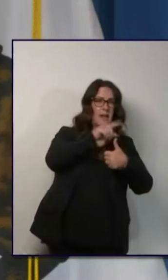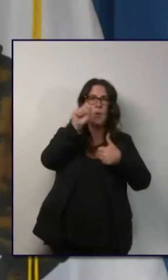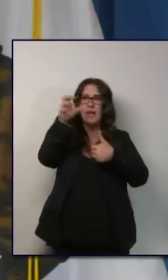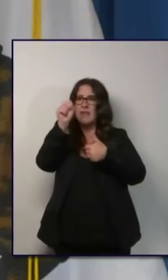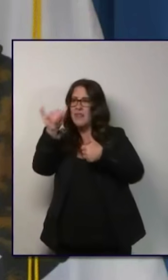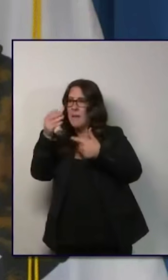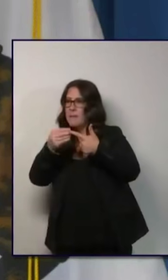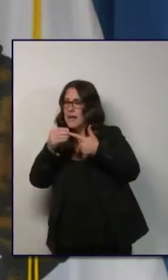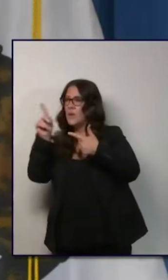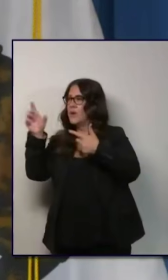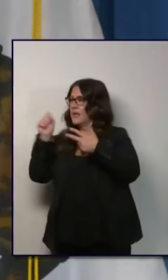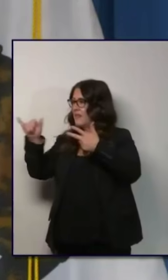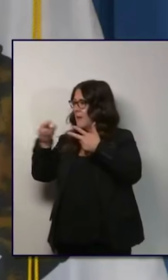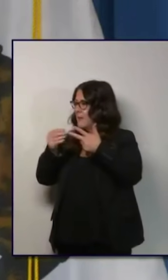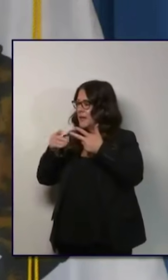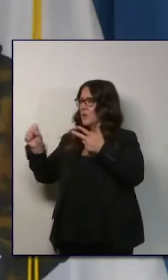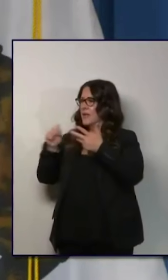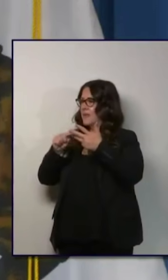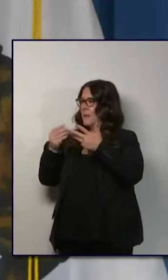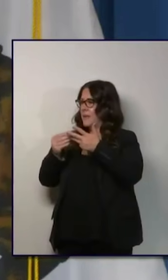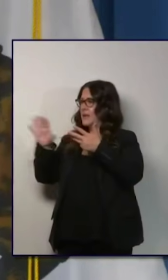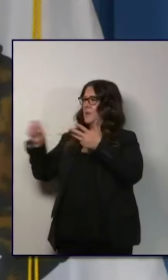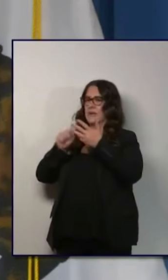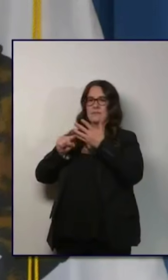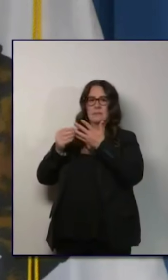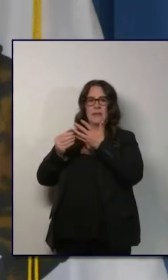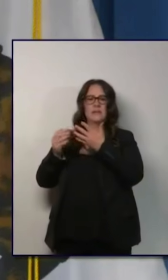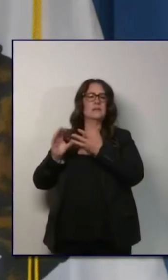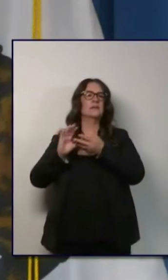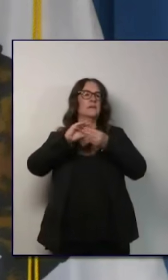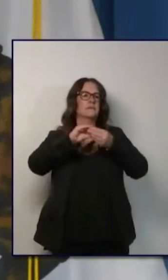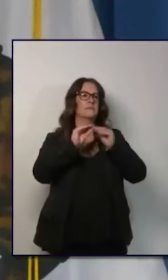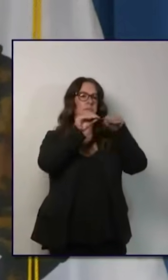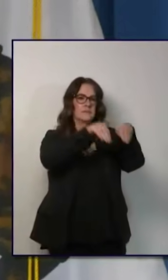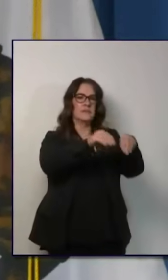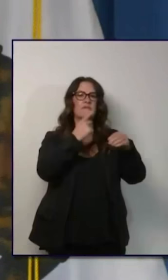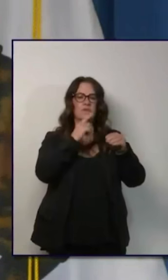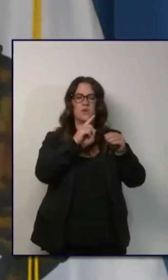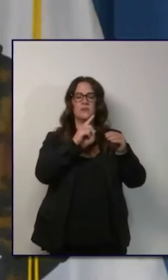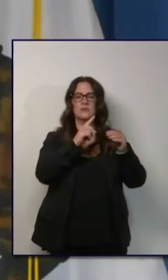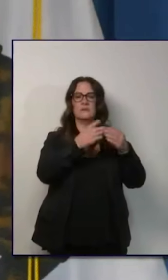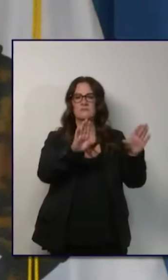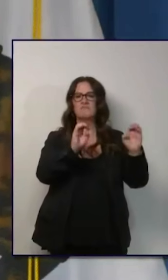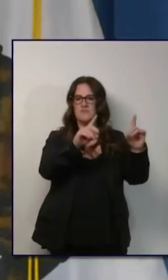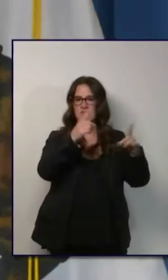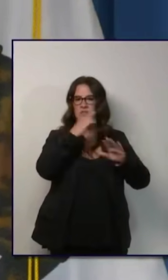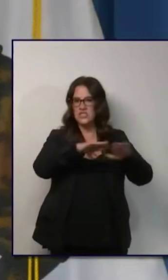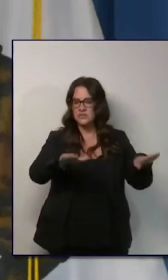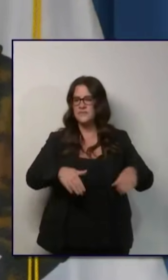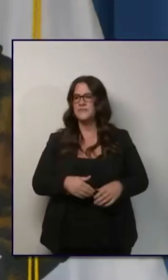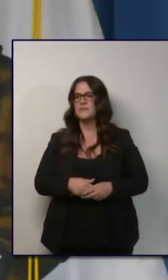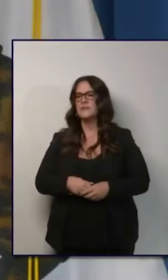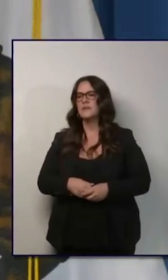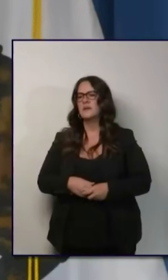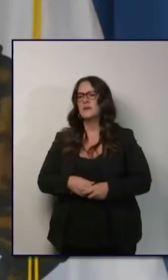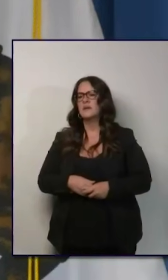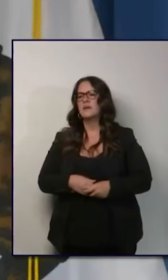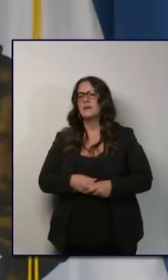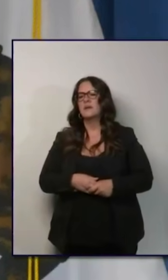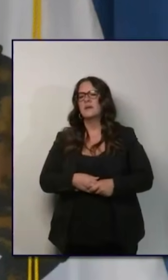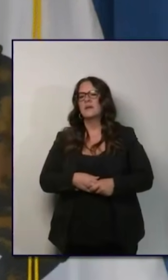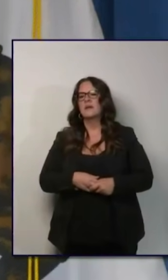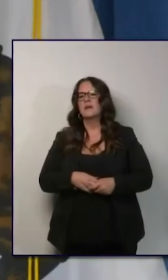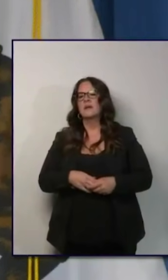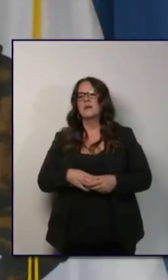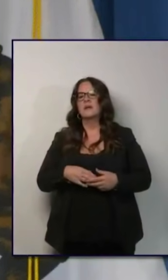in terms of quicker solutions. Two other things we are committing to do. The deferrals also are